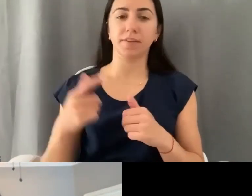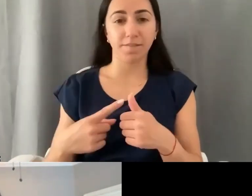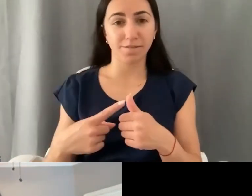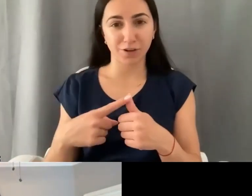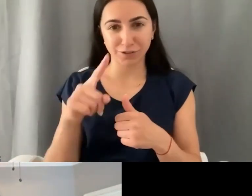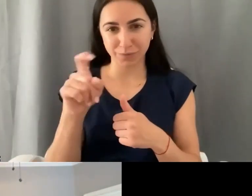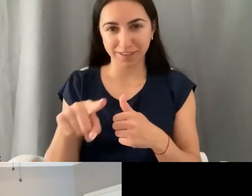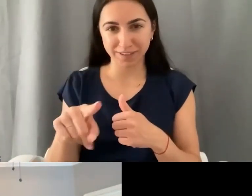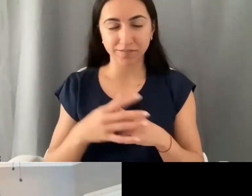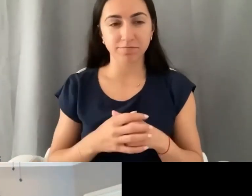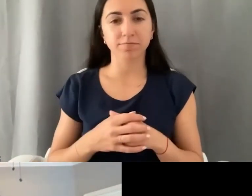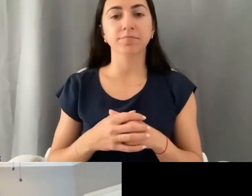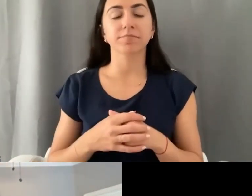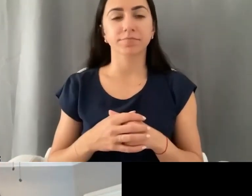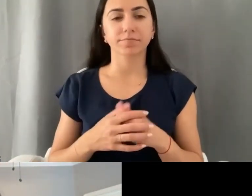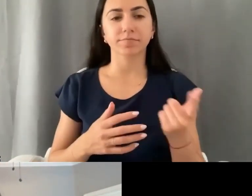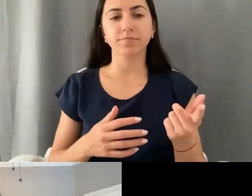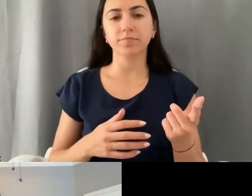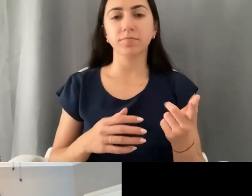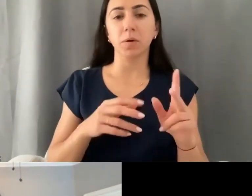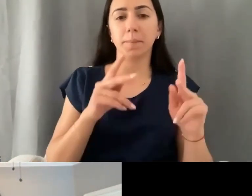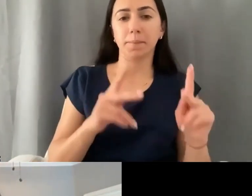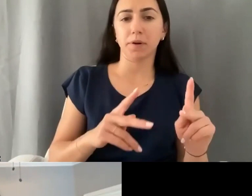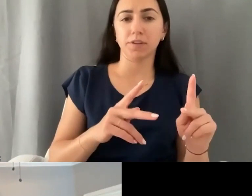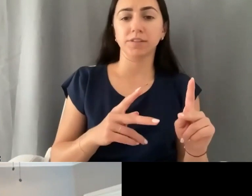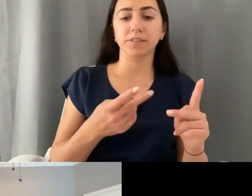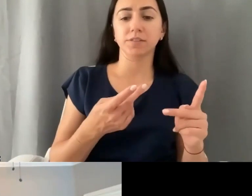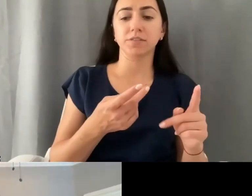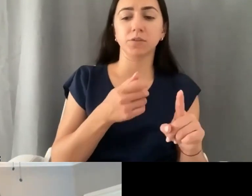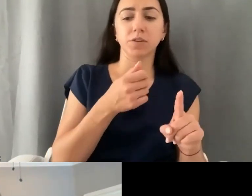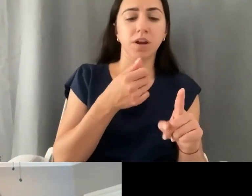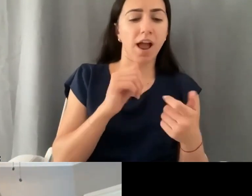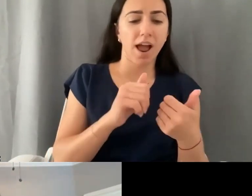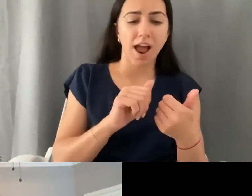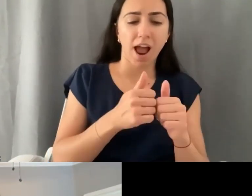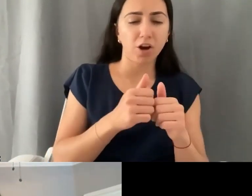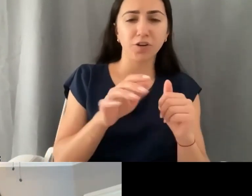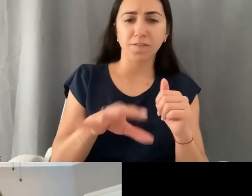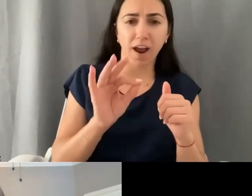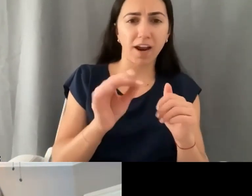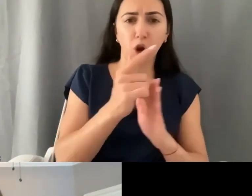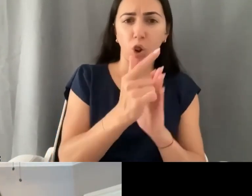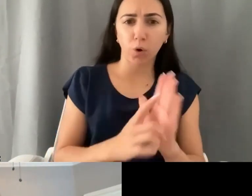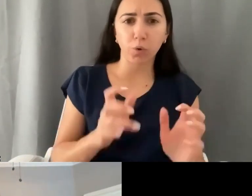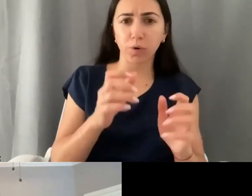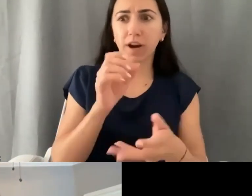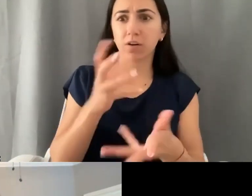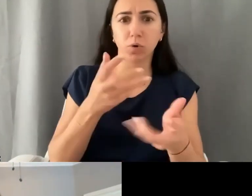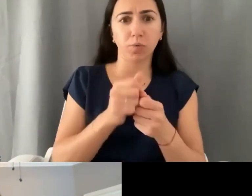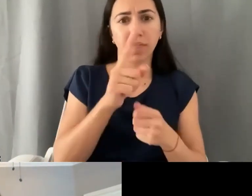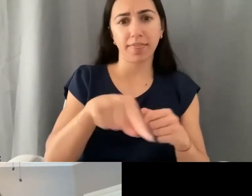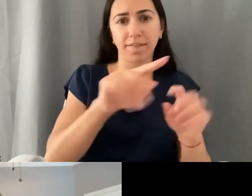is, how does someone find a special needs attorney, someone like you that can work with them and their